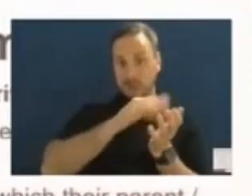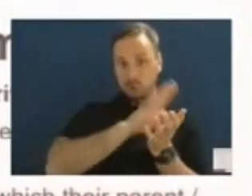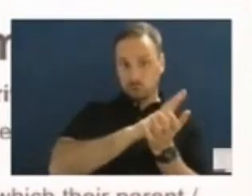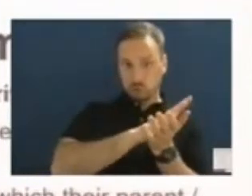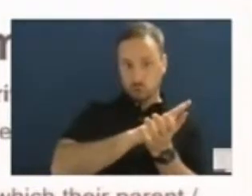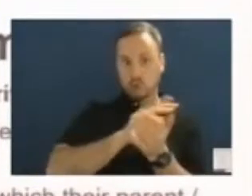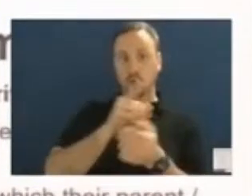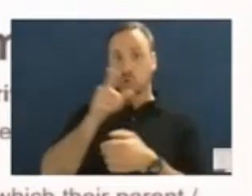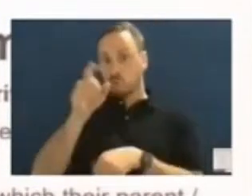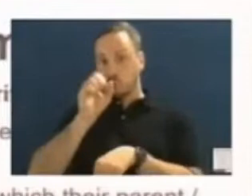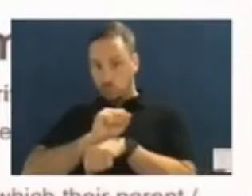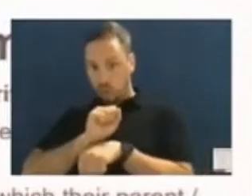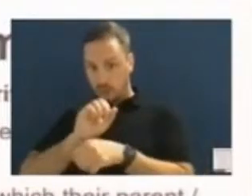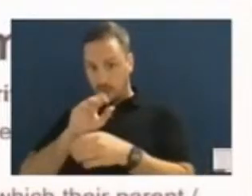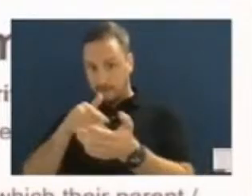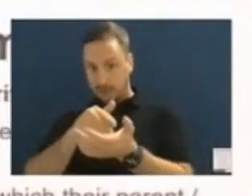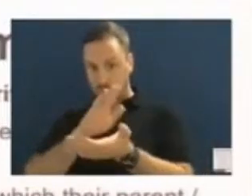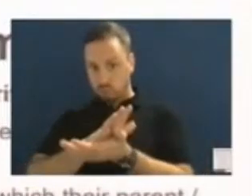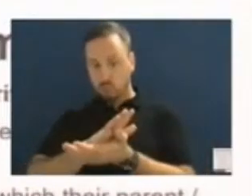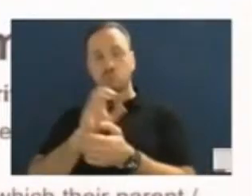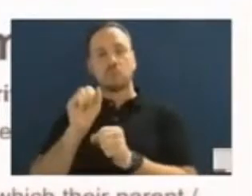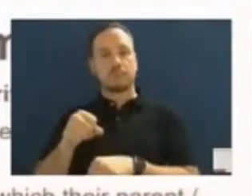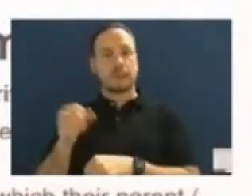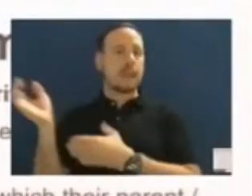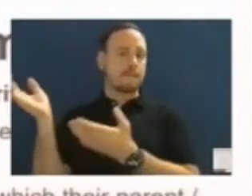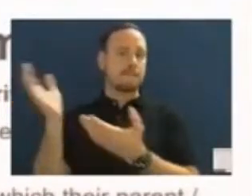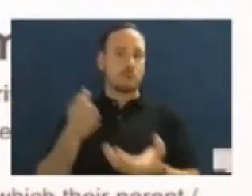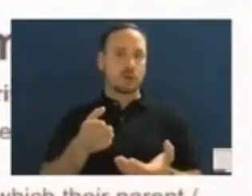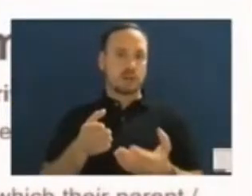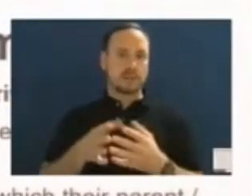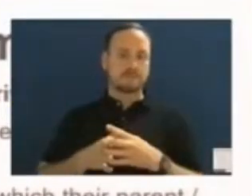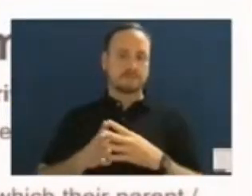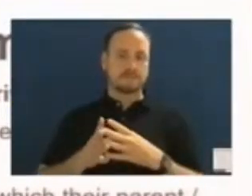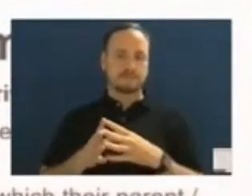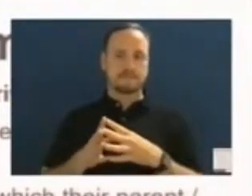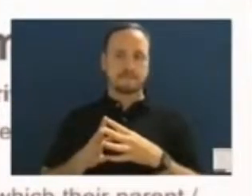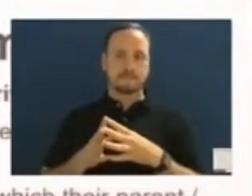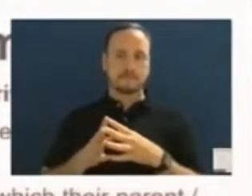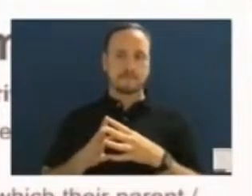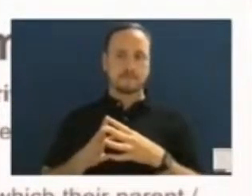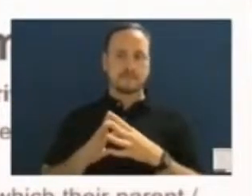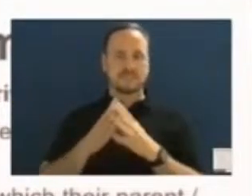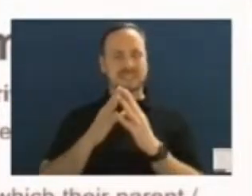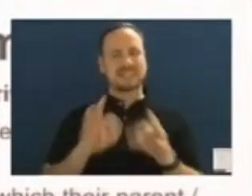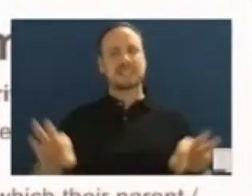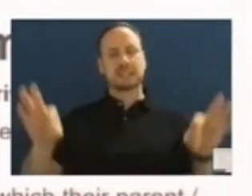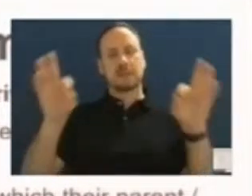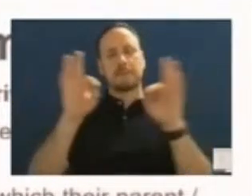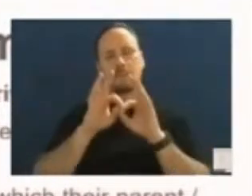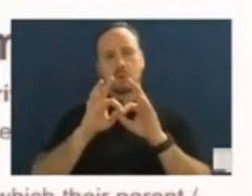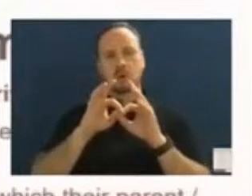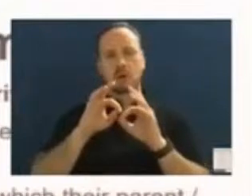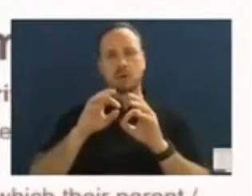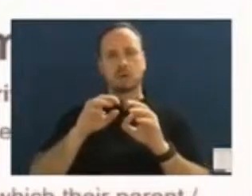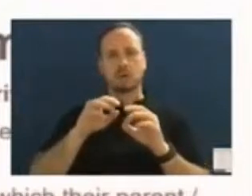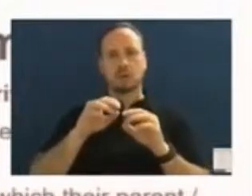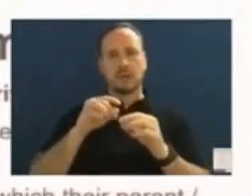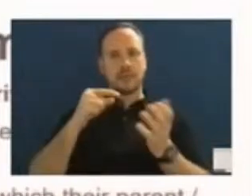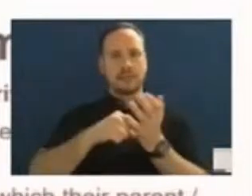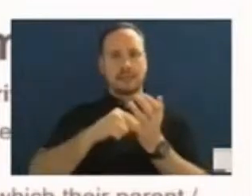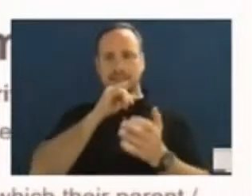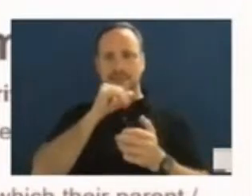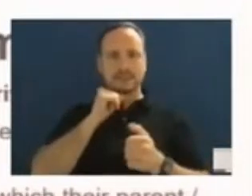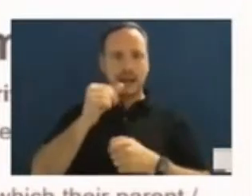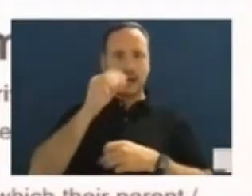is offered only during the remote learning period. It's very important that we are not saying that this is a substitute for in-person